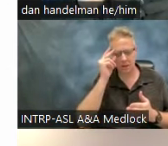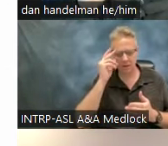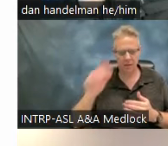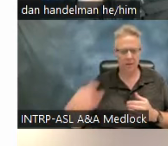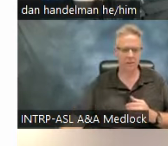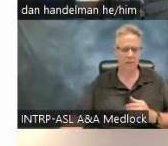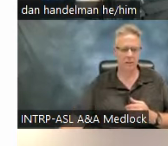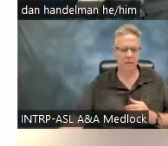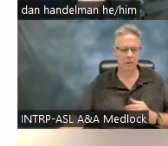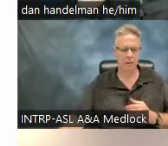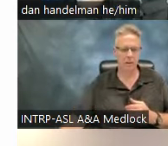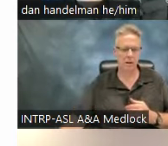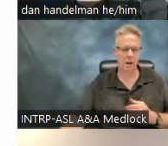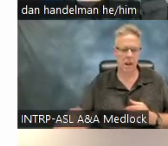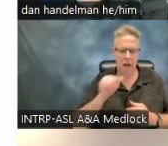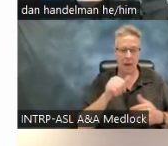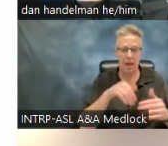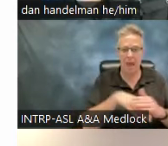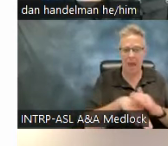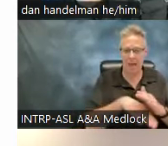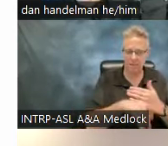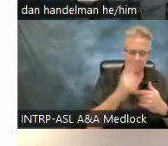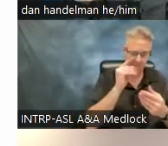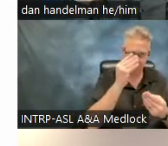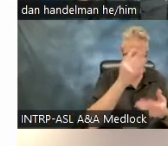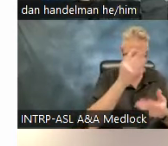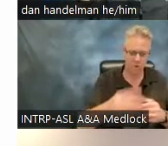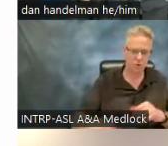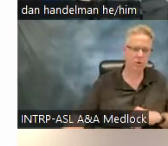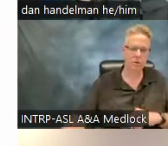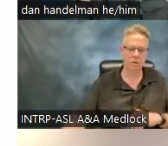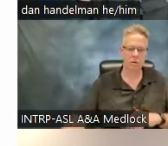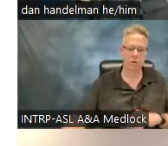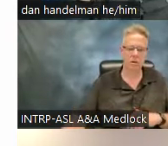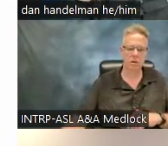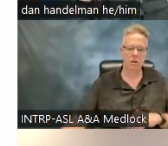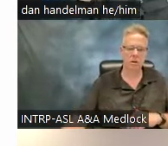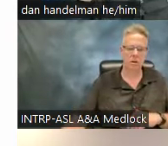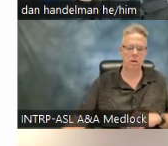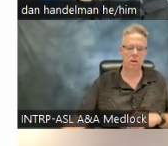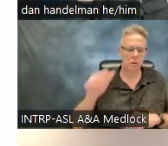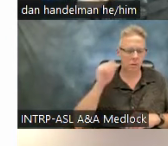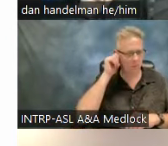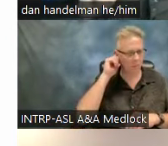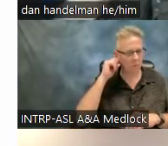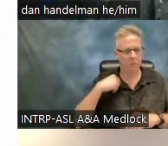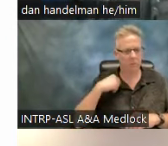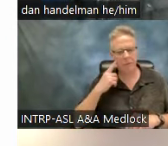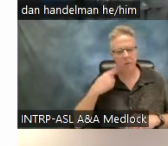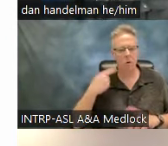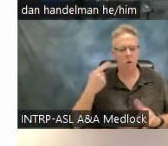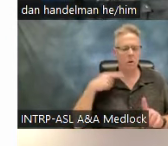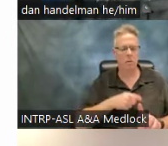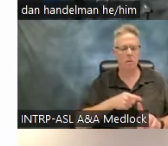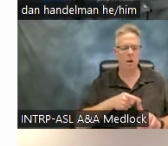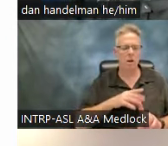But I'm not opposed to adding that language here, or thinking about going back and adding it above if people want to.